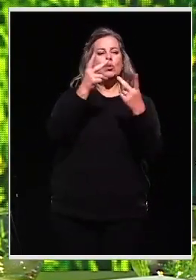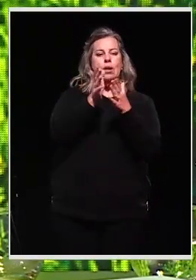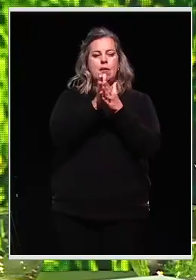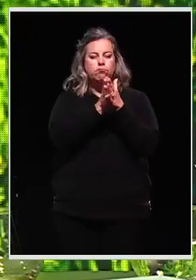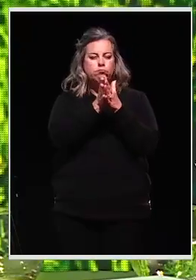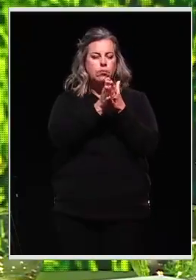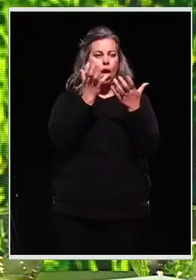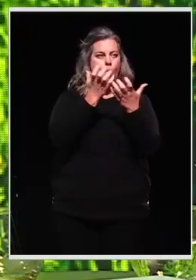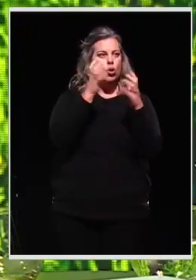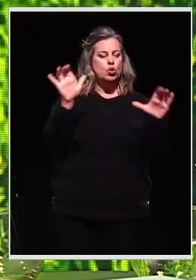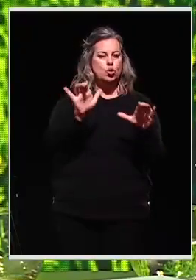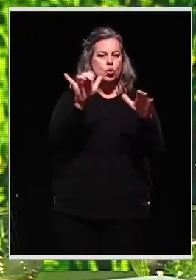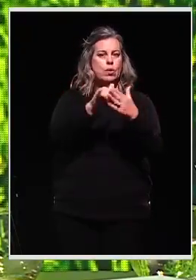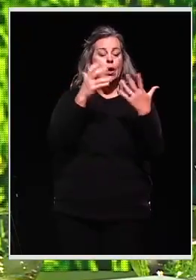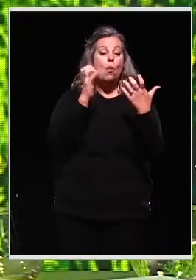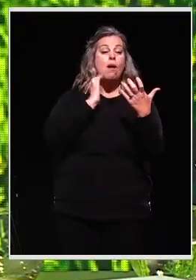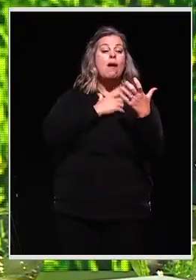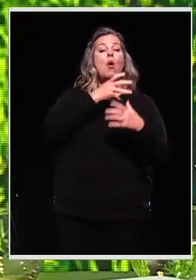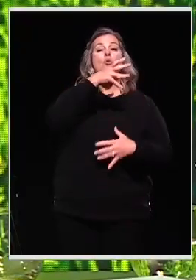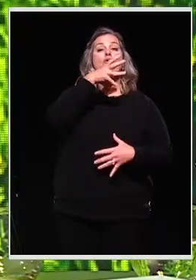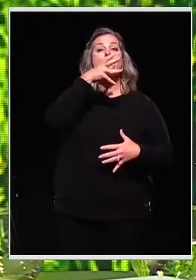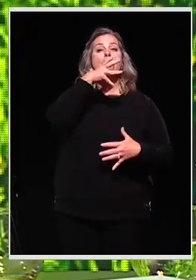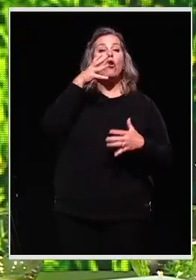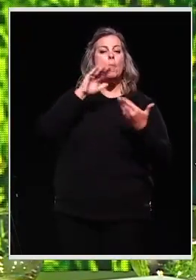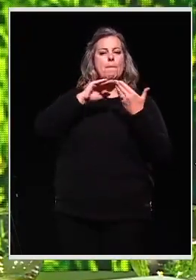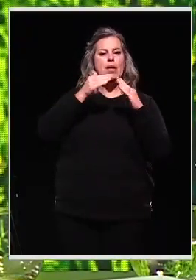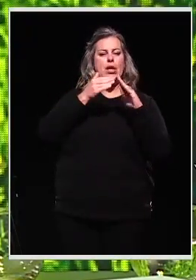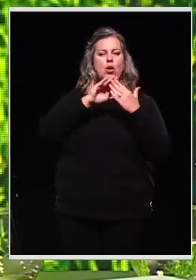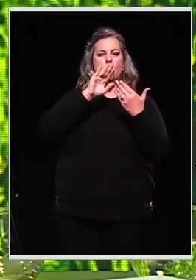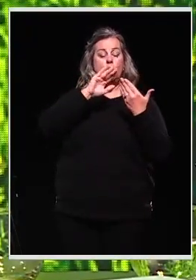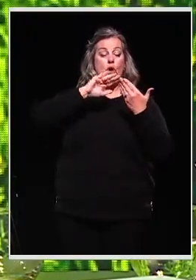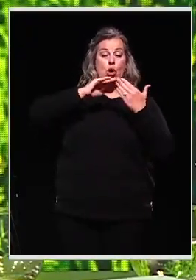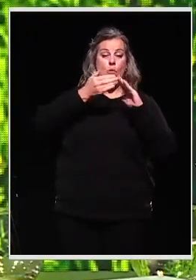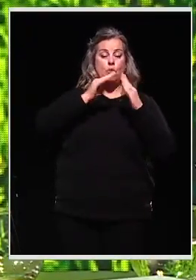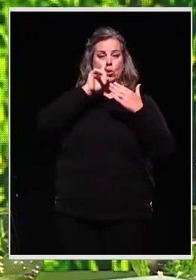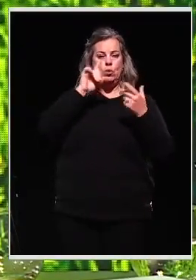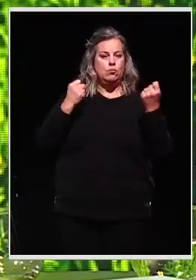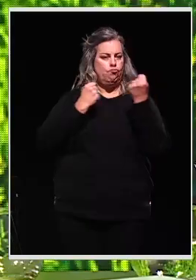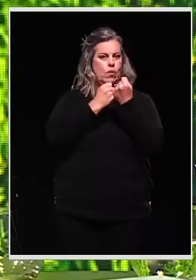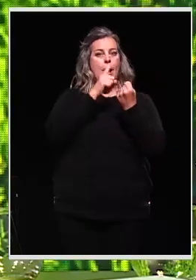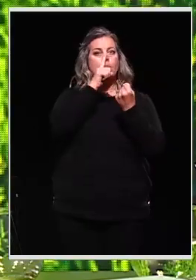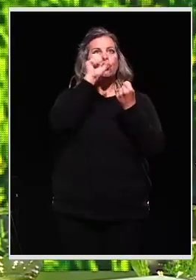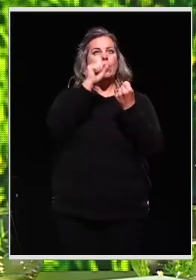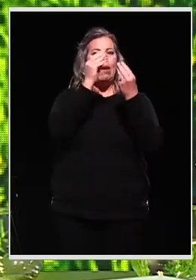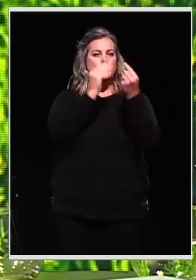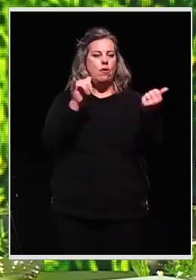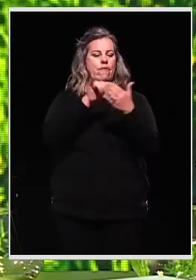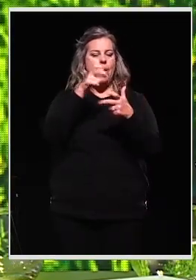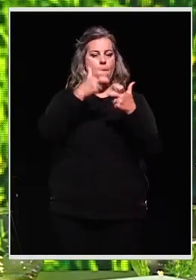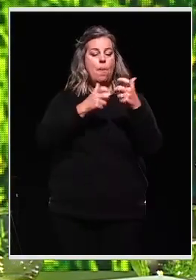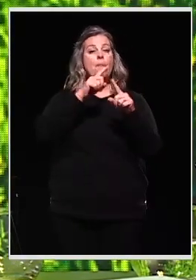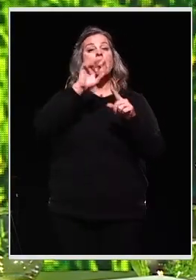unleash incentives and get our farming community rallied behind this challenge, and I bet you we can solve it. But let's make sure the